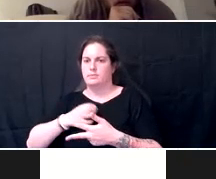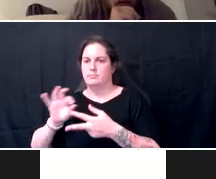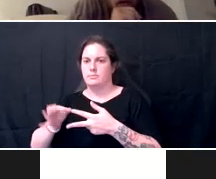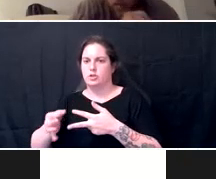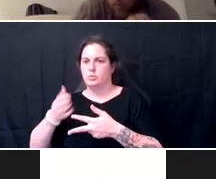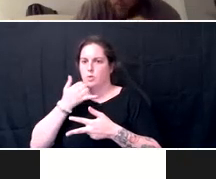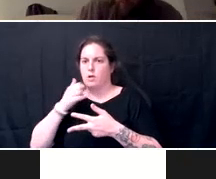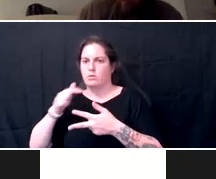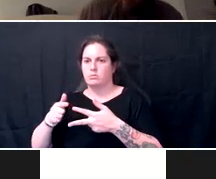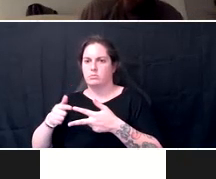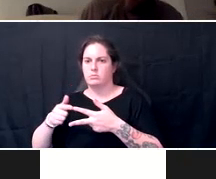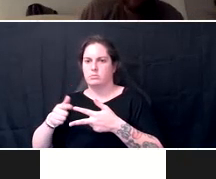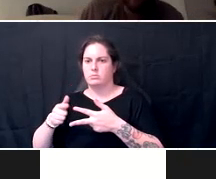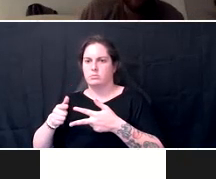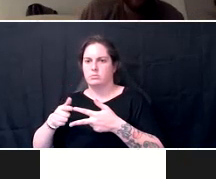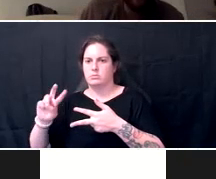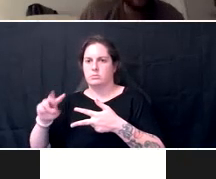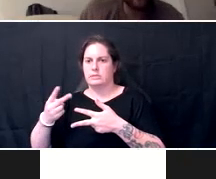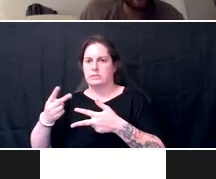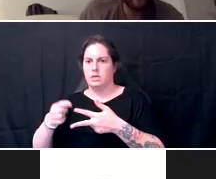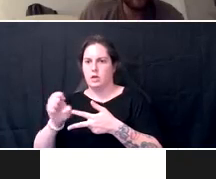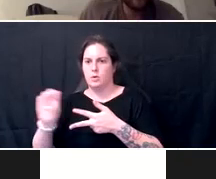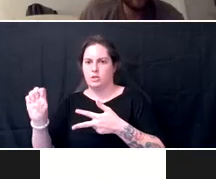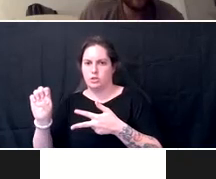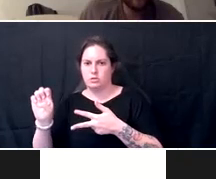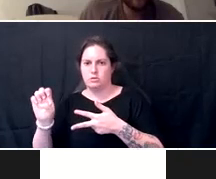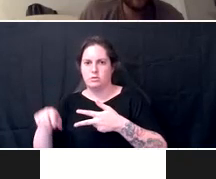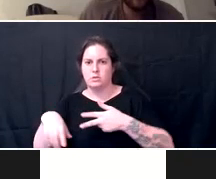So we get then is equal to